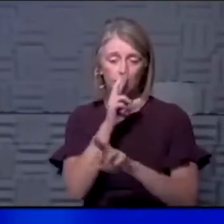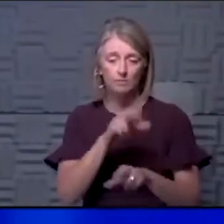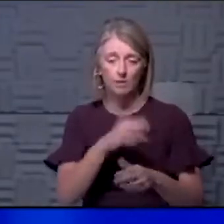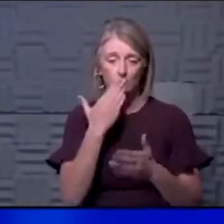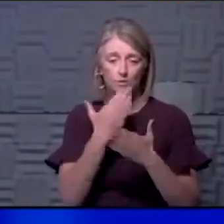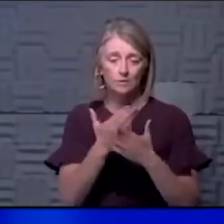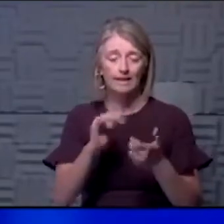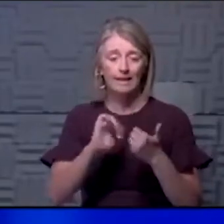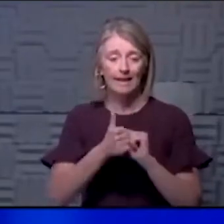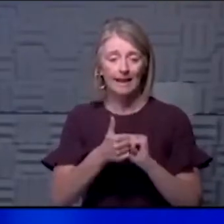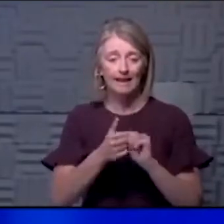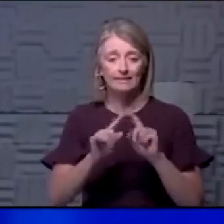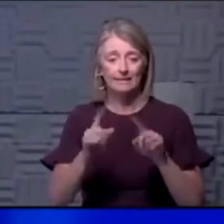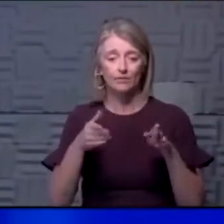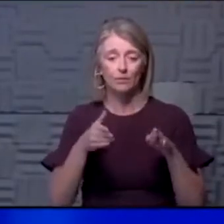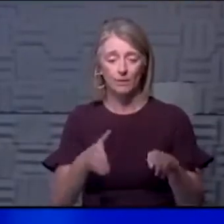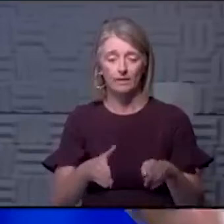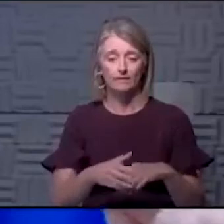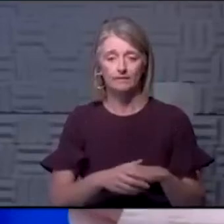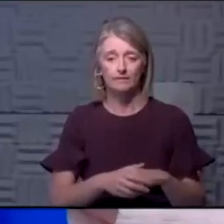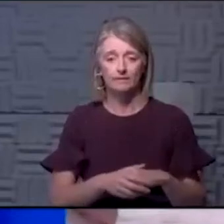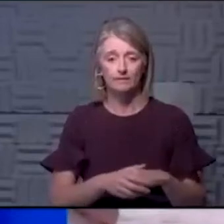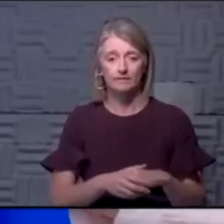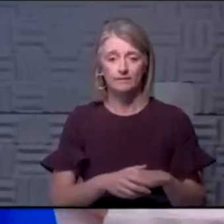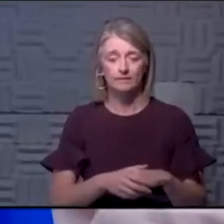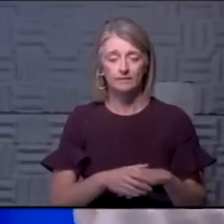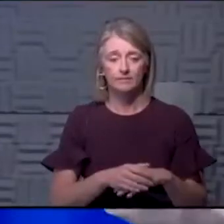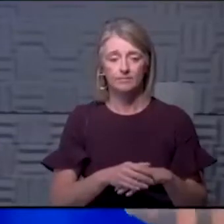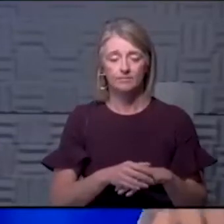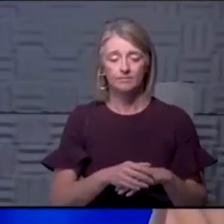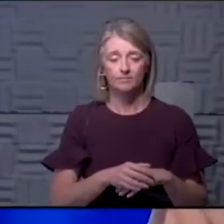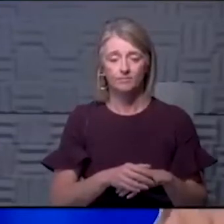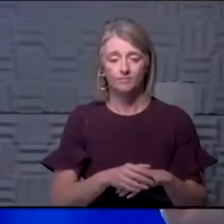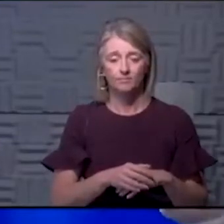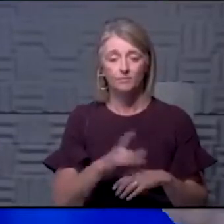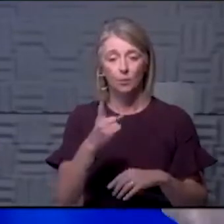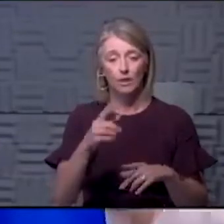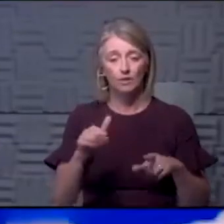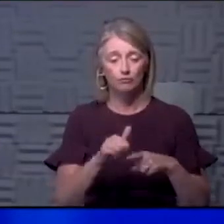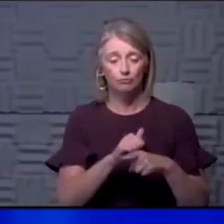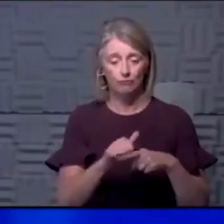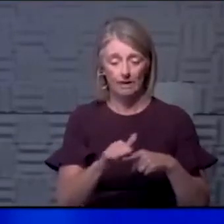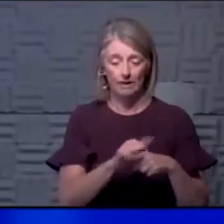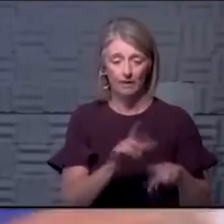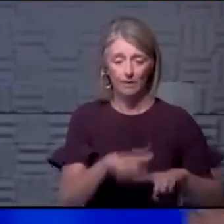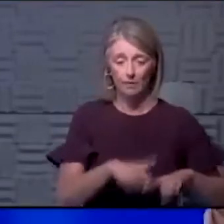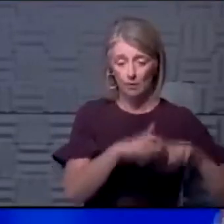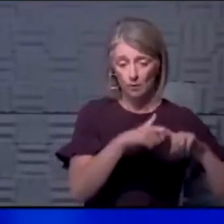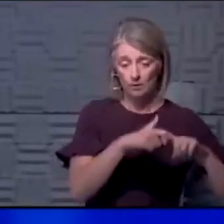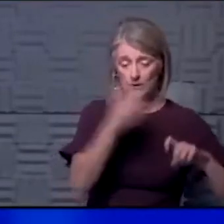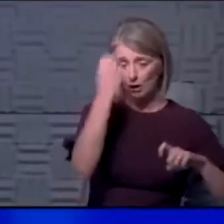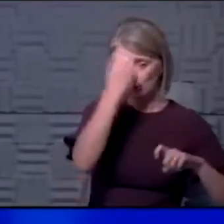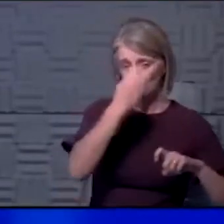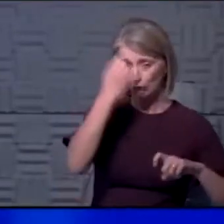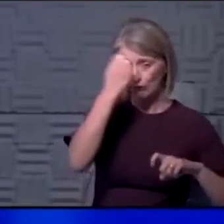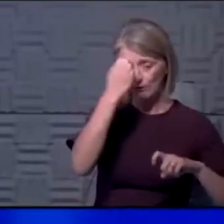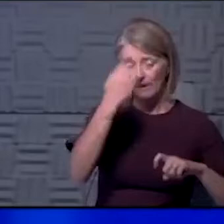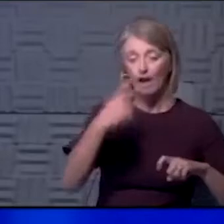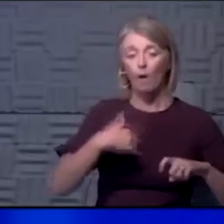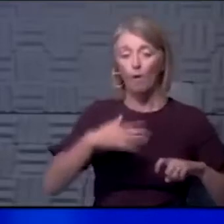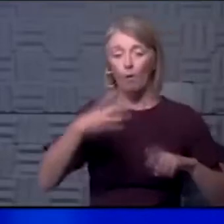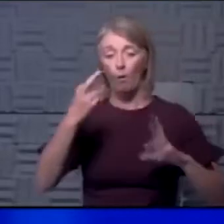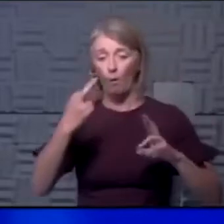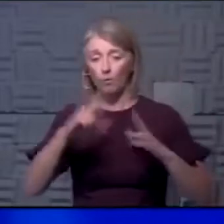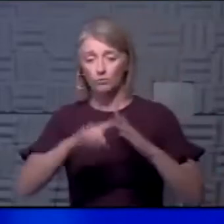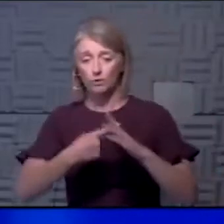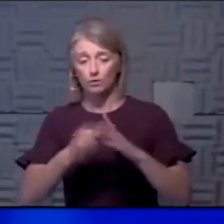And the way that can be done is through different mechanisms. The Astrazeneca trial that was halted, but has now been restarted in Europe, and we hope it restarts in the U.S. very